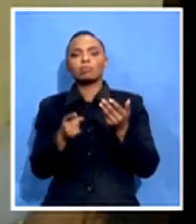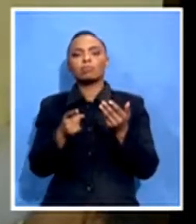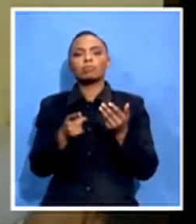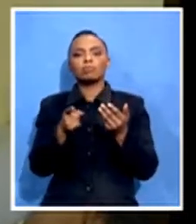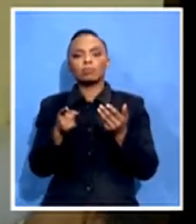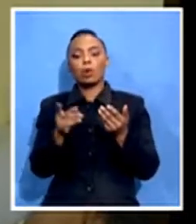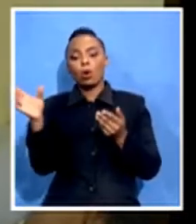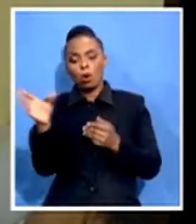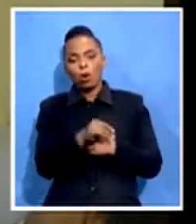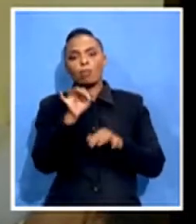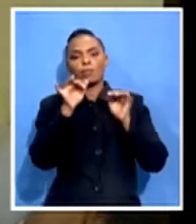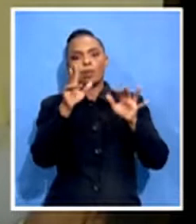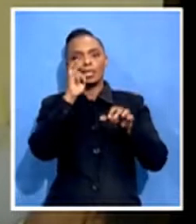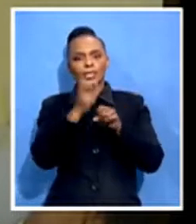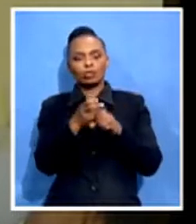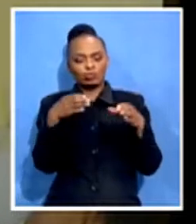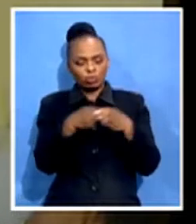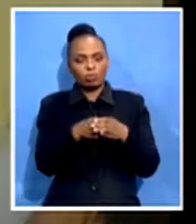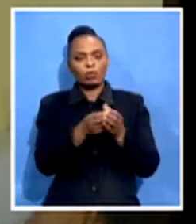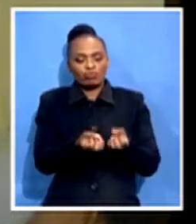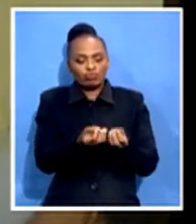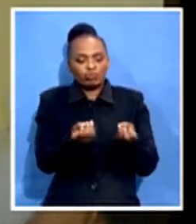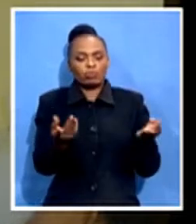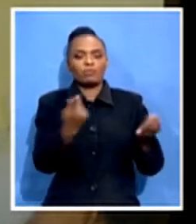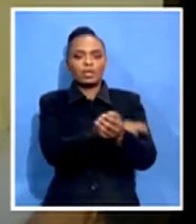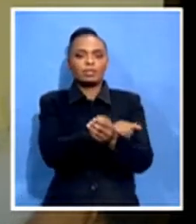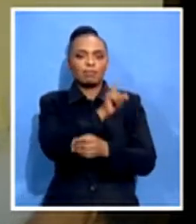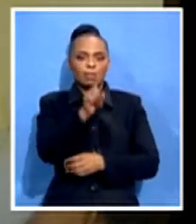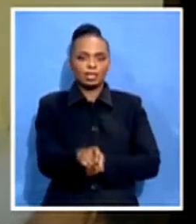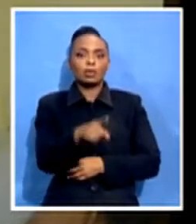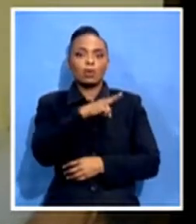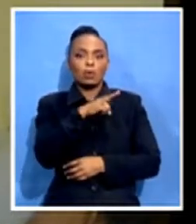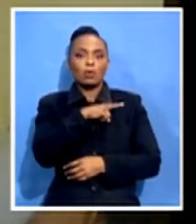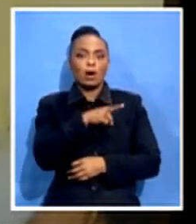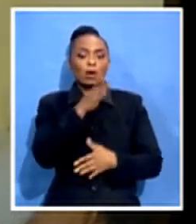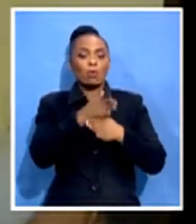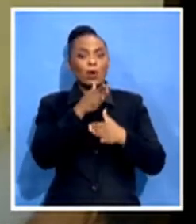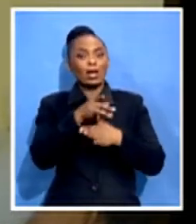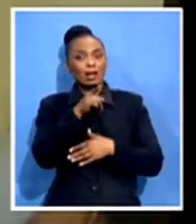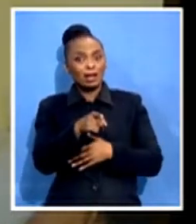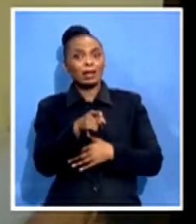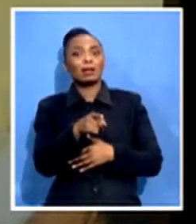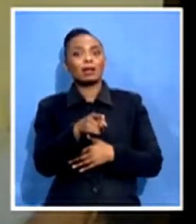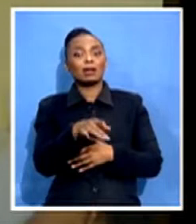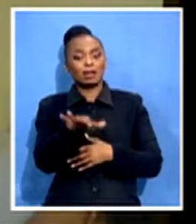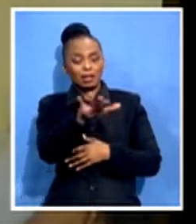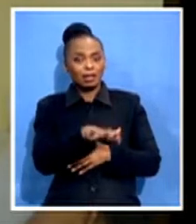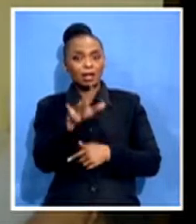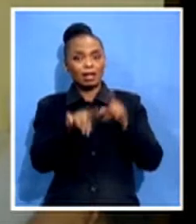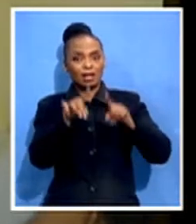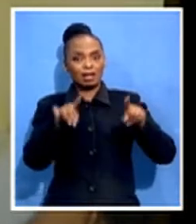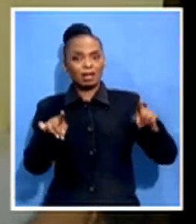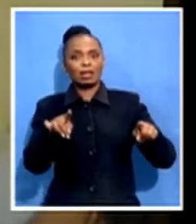for because they do provide an easy way for the virus